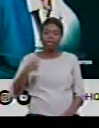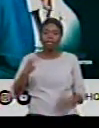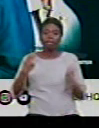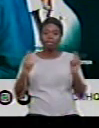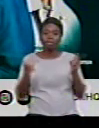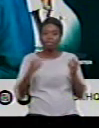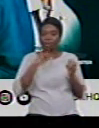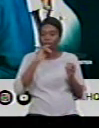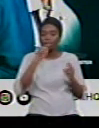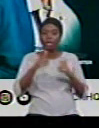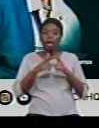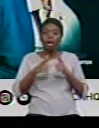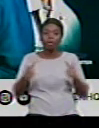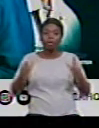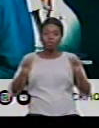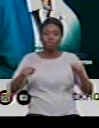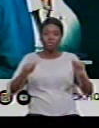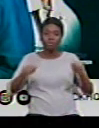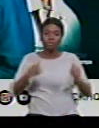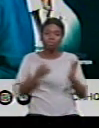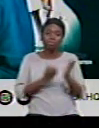there?